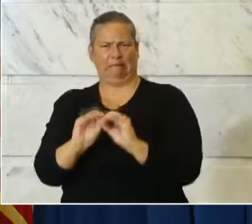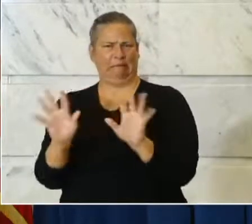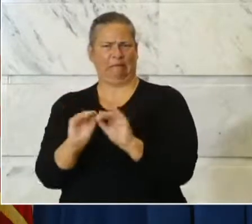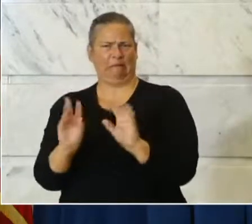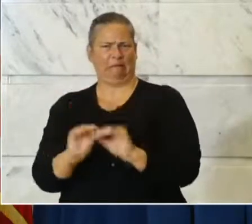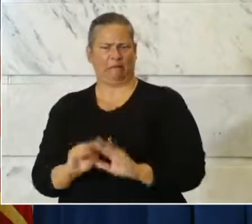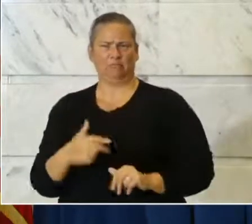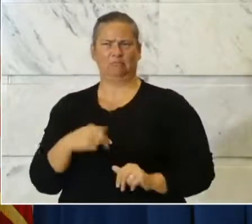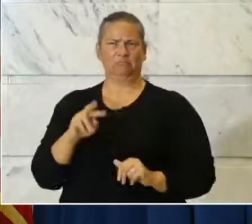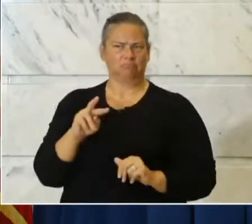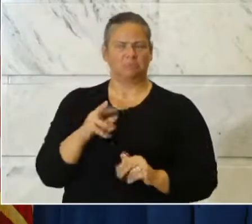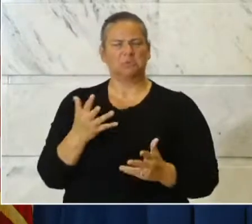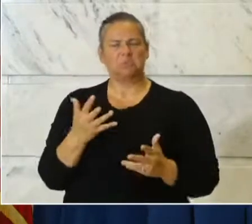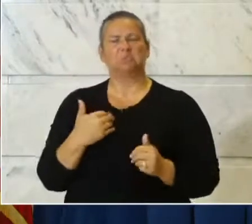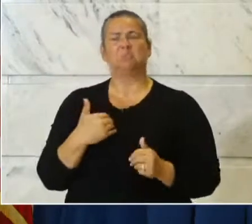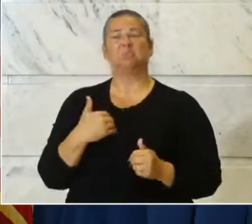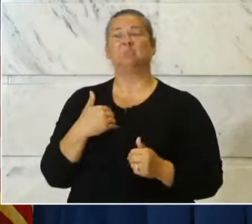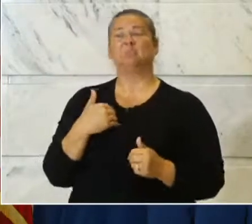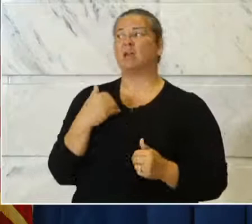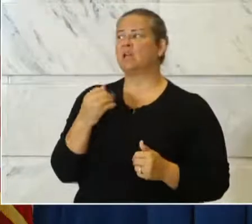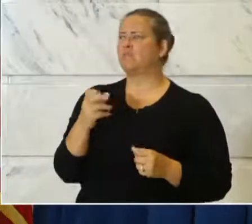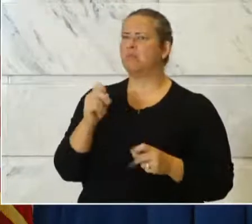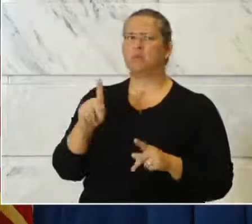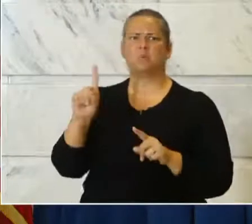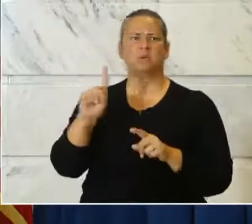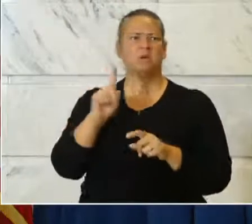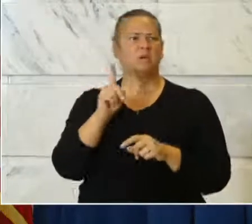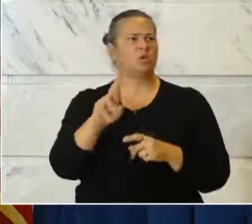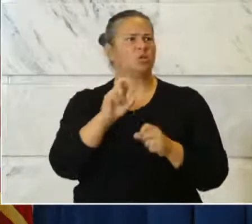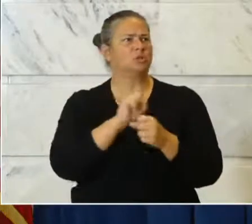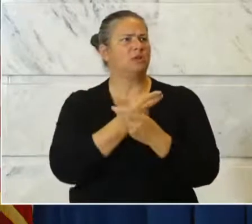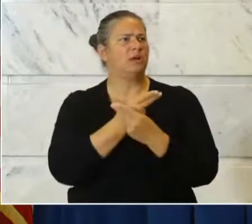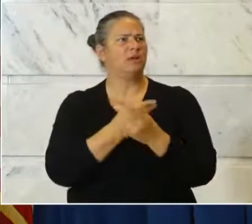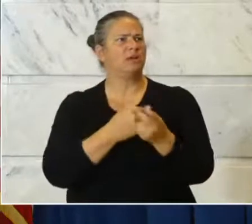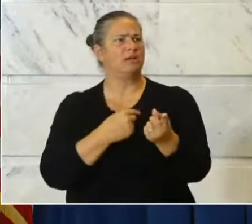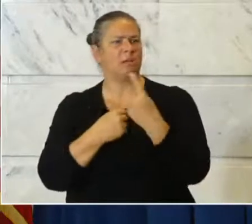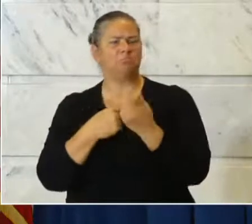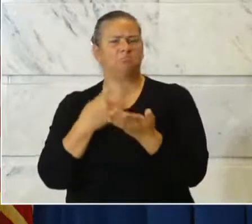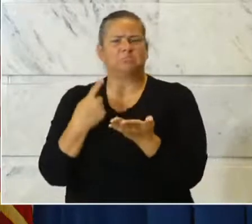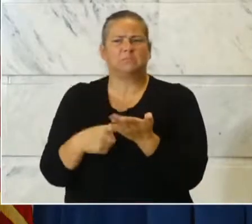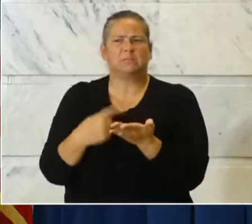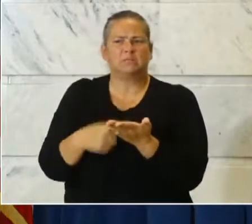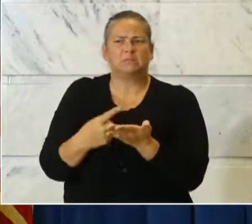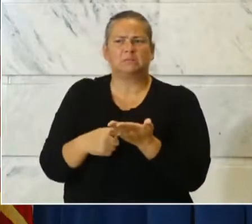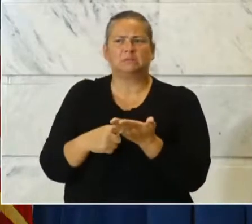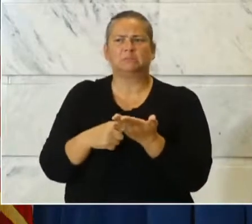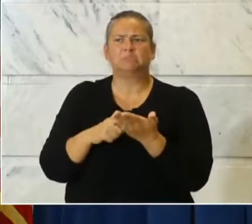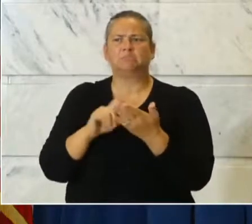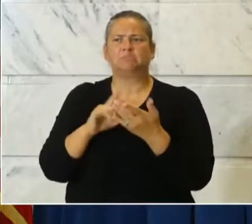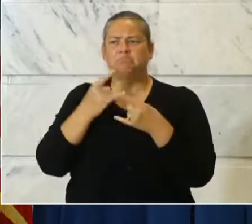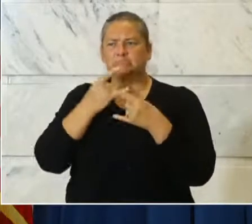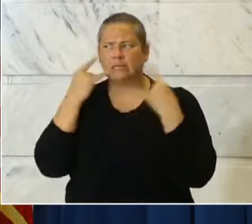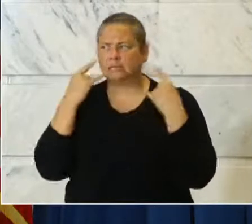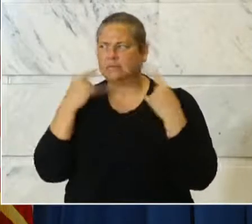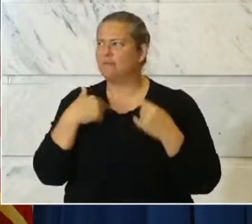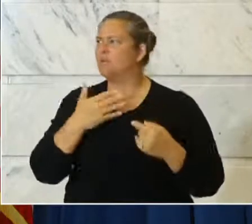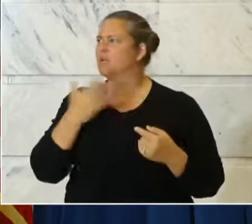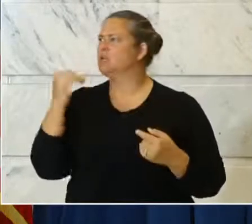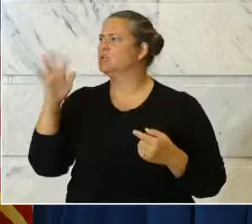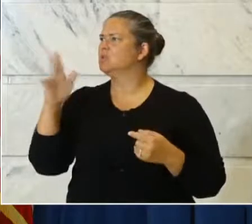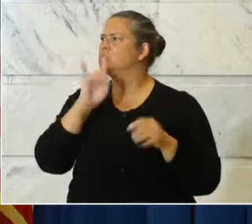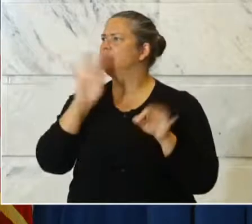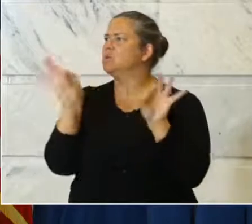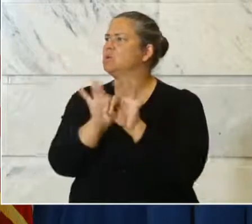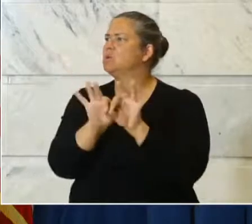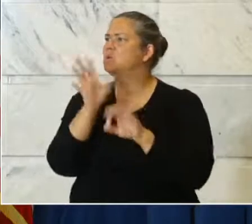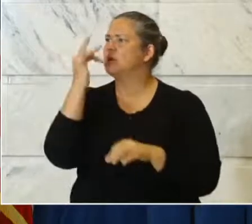final place. I want to give an opportunity for Dr. Stack to come up to talk about masks. I forgot that, how critical they